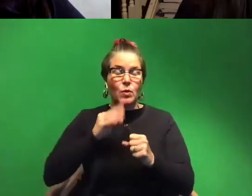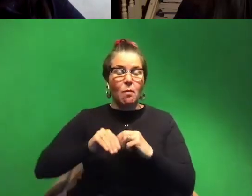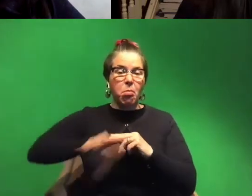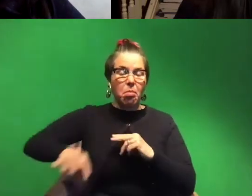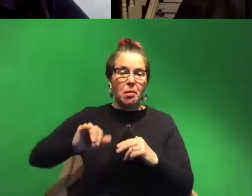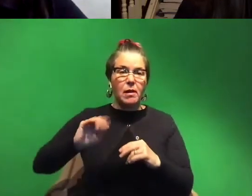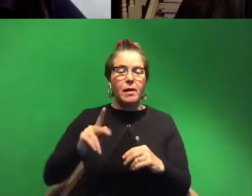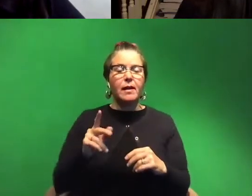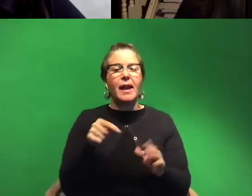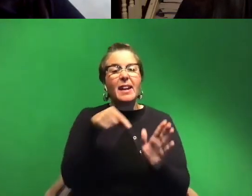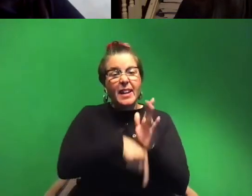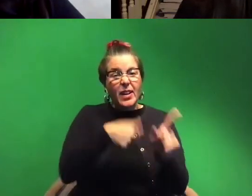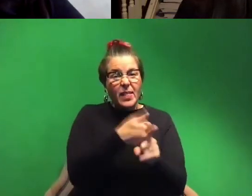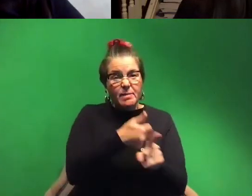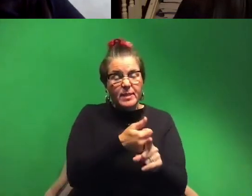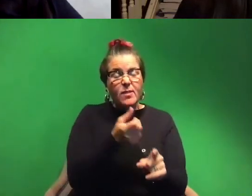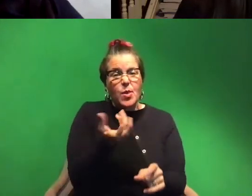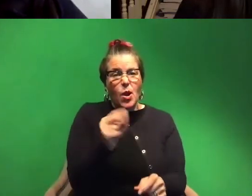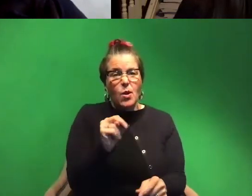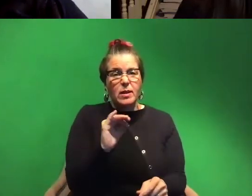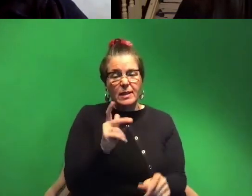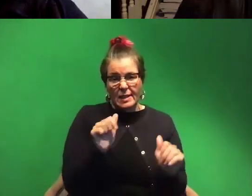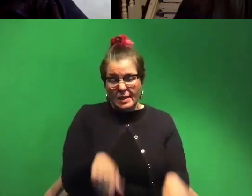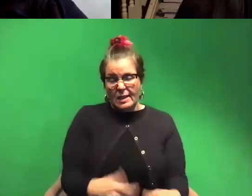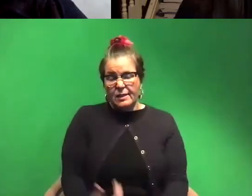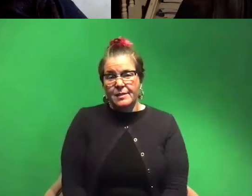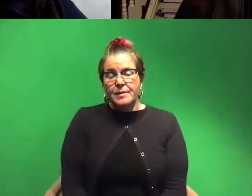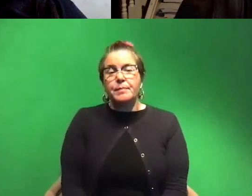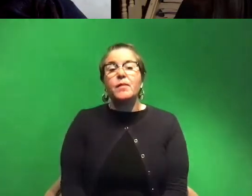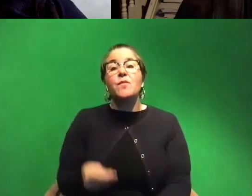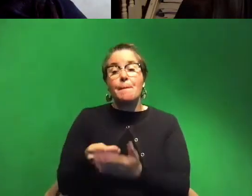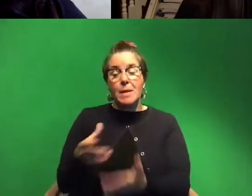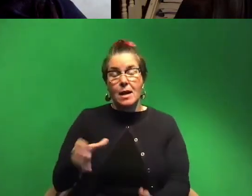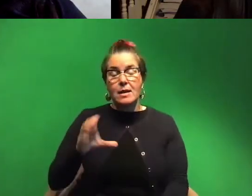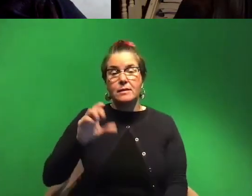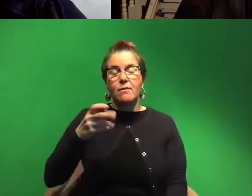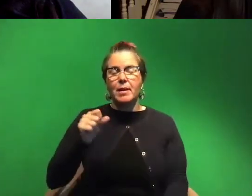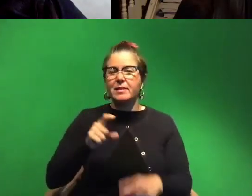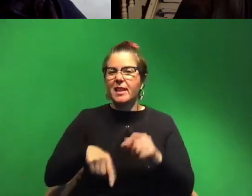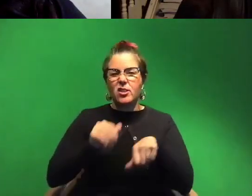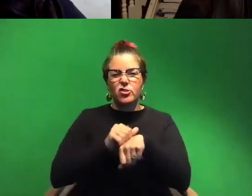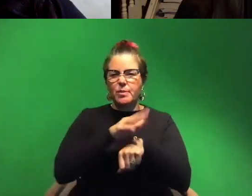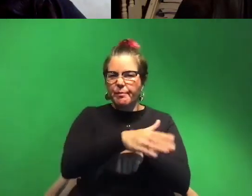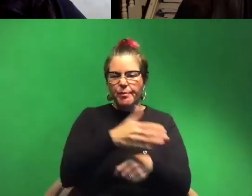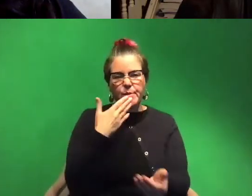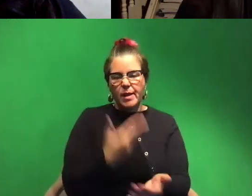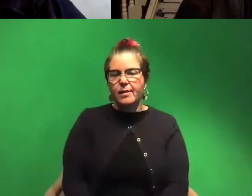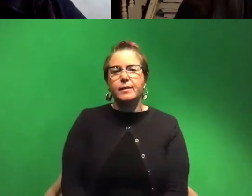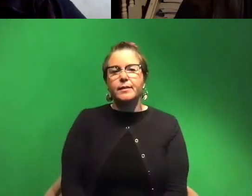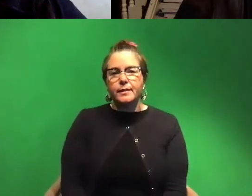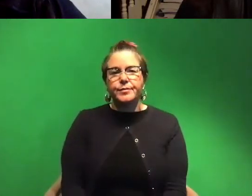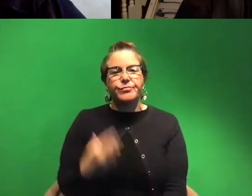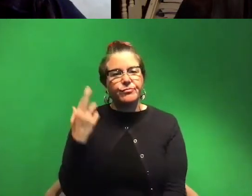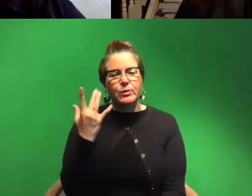actually kill themselves with their own ink. So if you buy cephalopods, you can't ship them very well, and that's one of the reasons you don't see them a lot